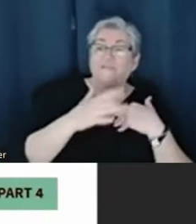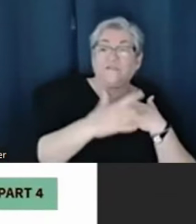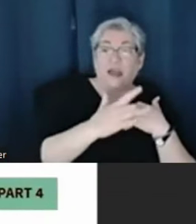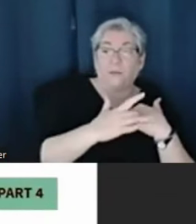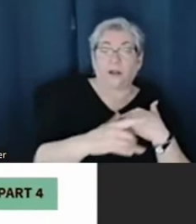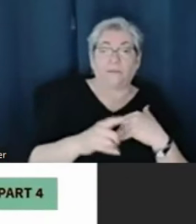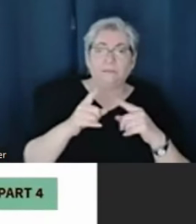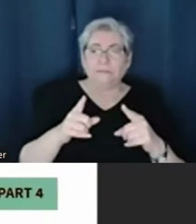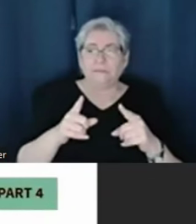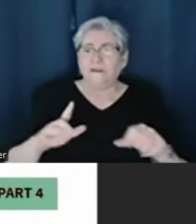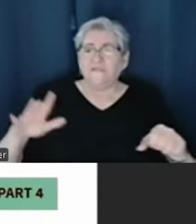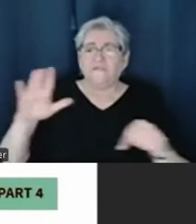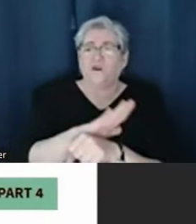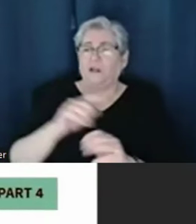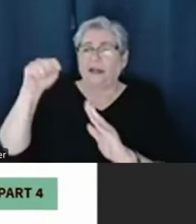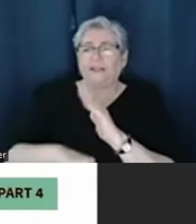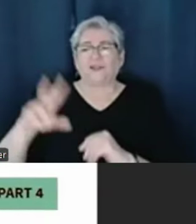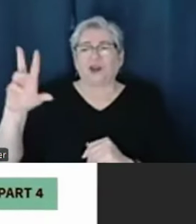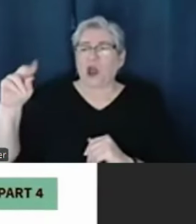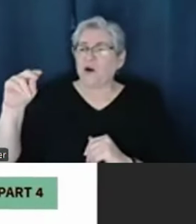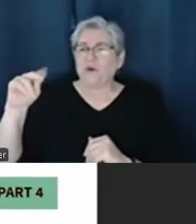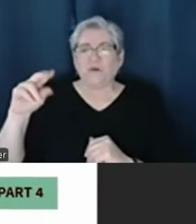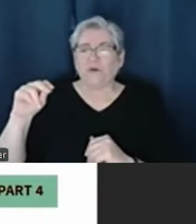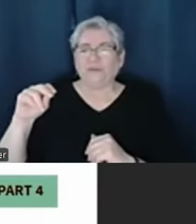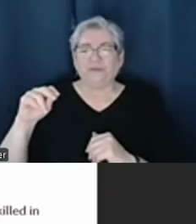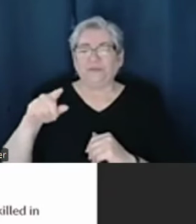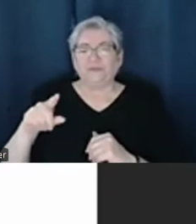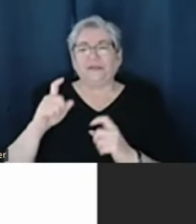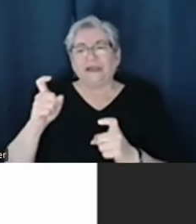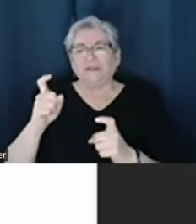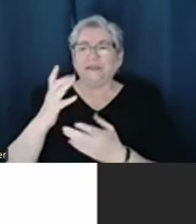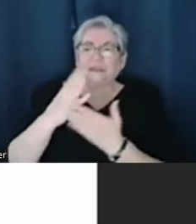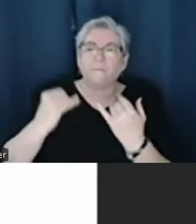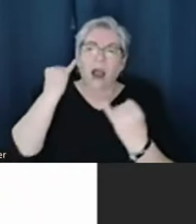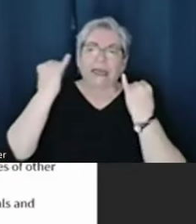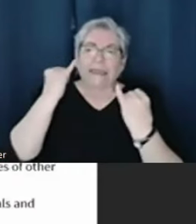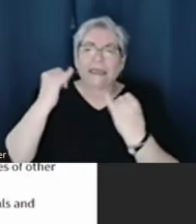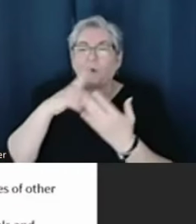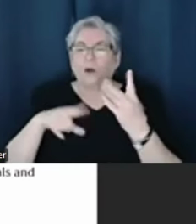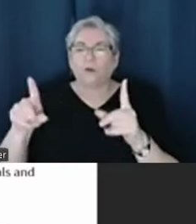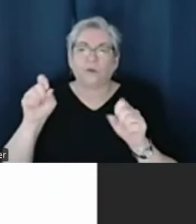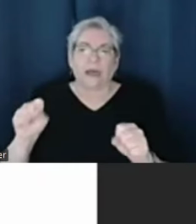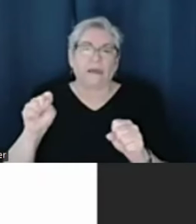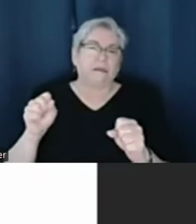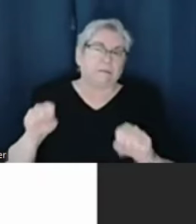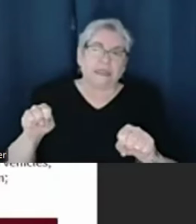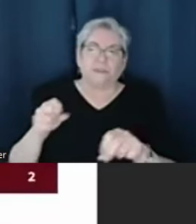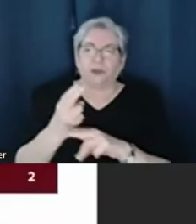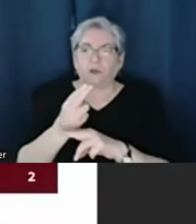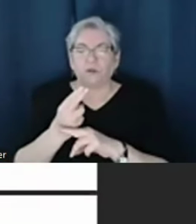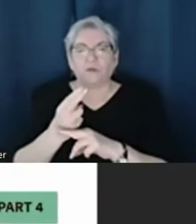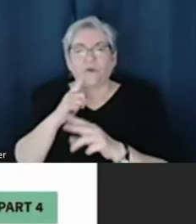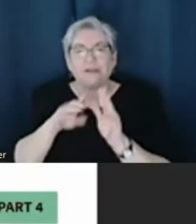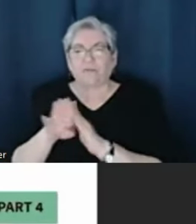exhaustive list, but they provide sort of ideas of what sort of might be possible in developing an